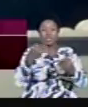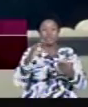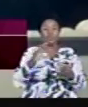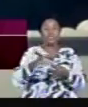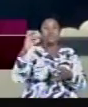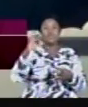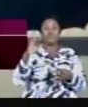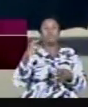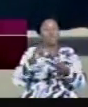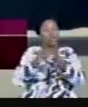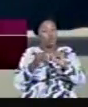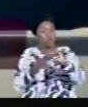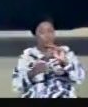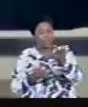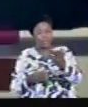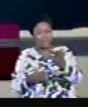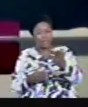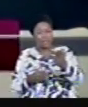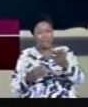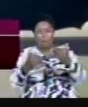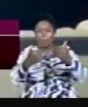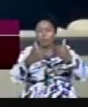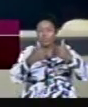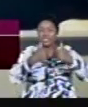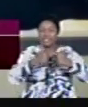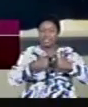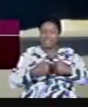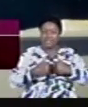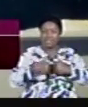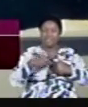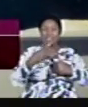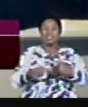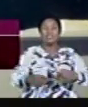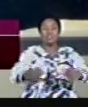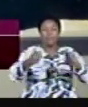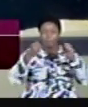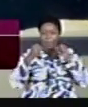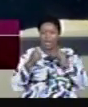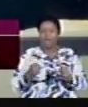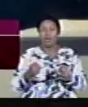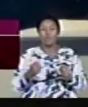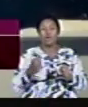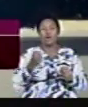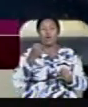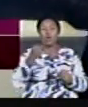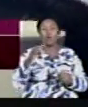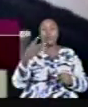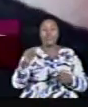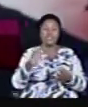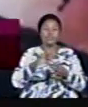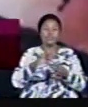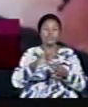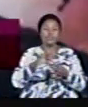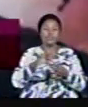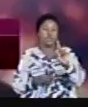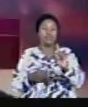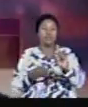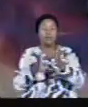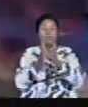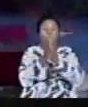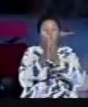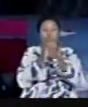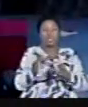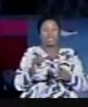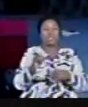three, possessing the power of the Spirit. Number one, praying for